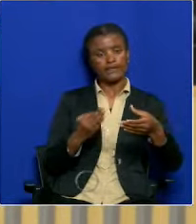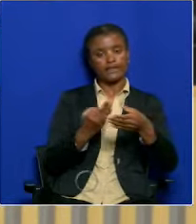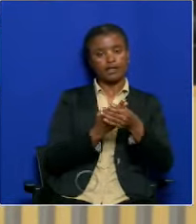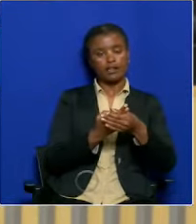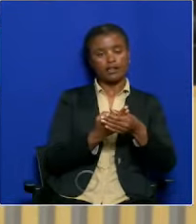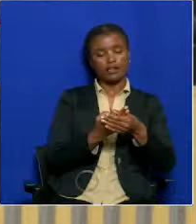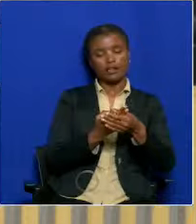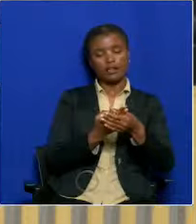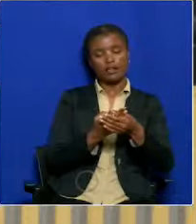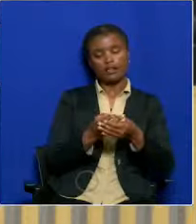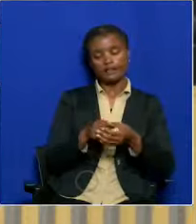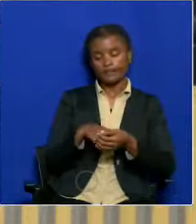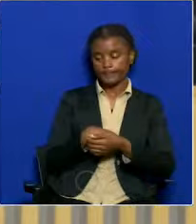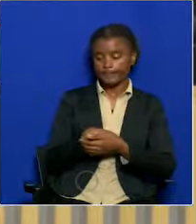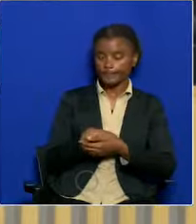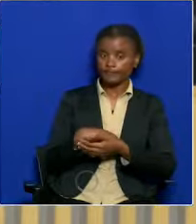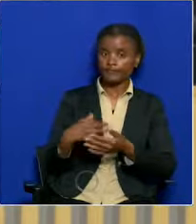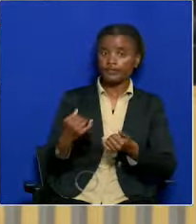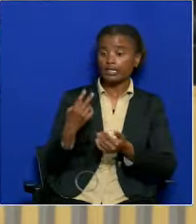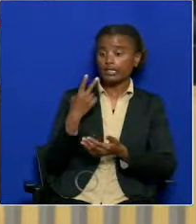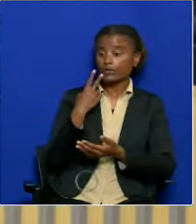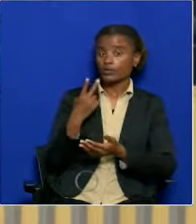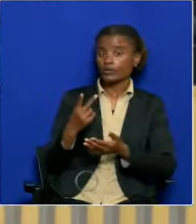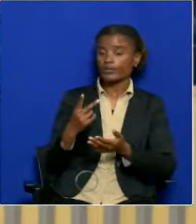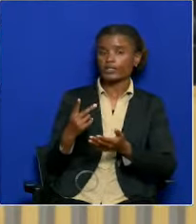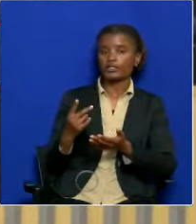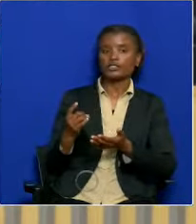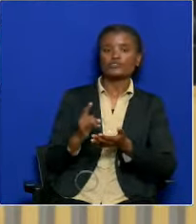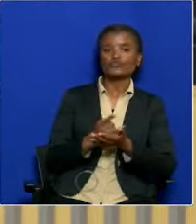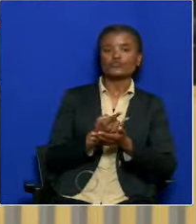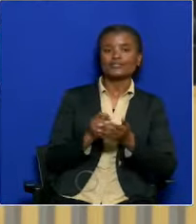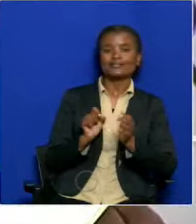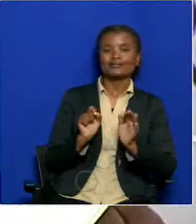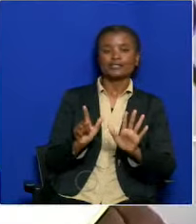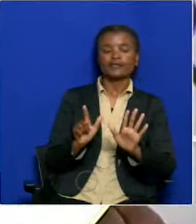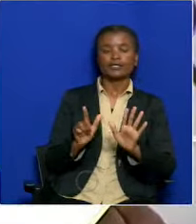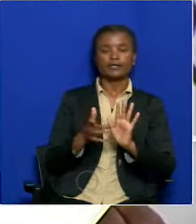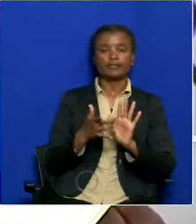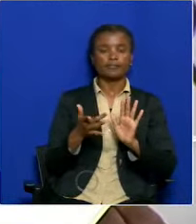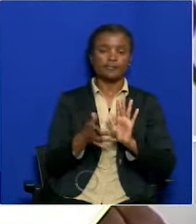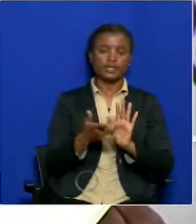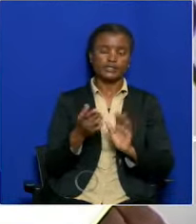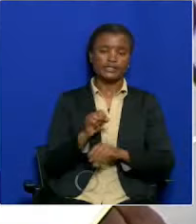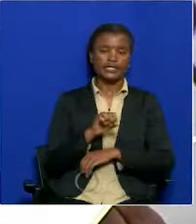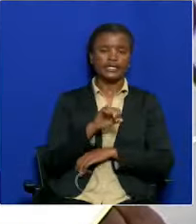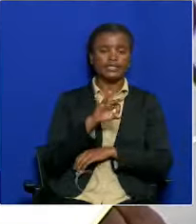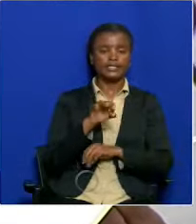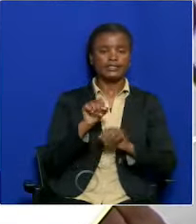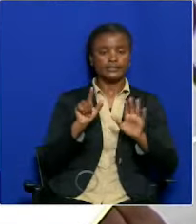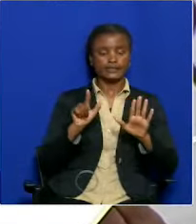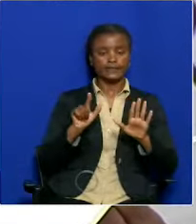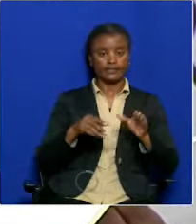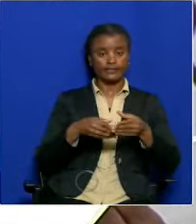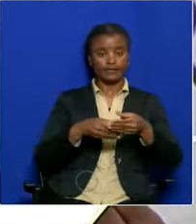General, if you look at chart 7 on page 37 of file 3, do you see that?